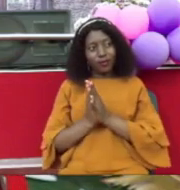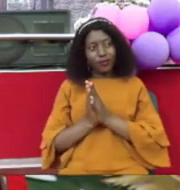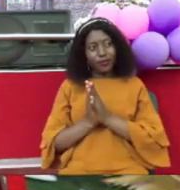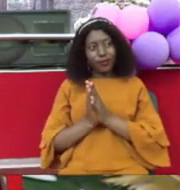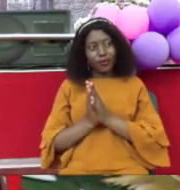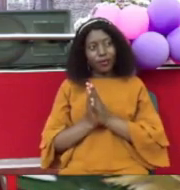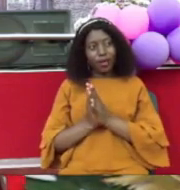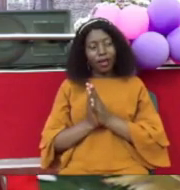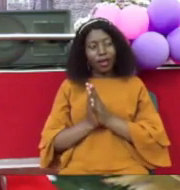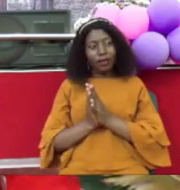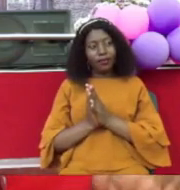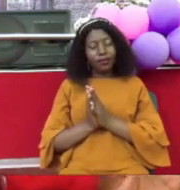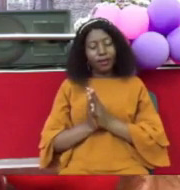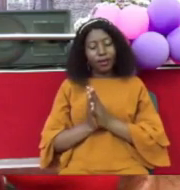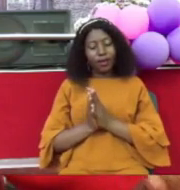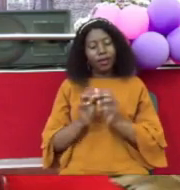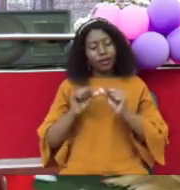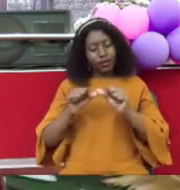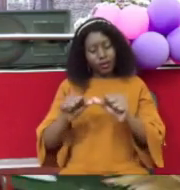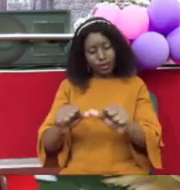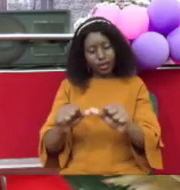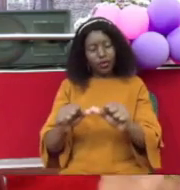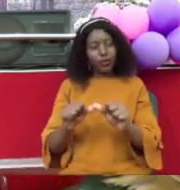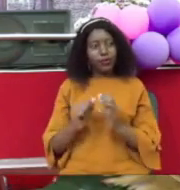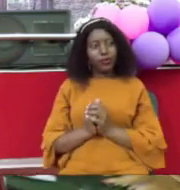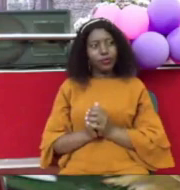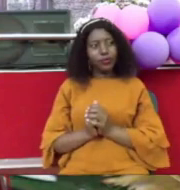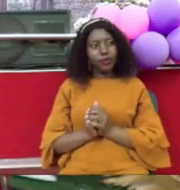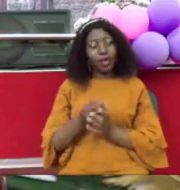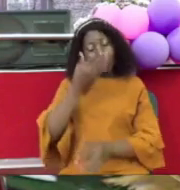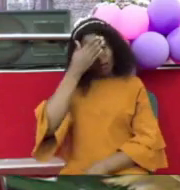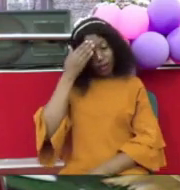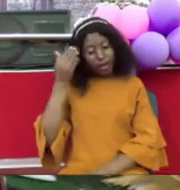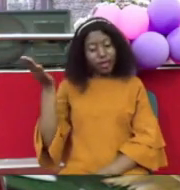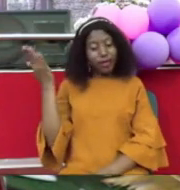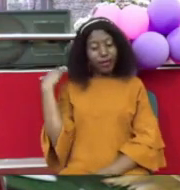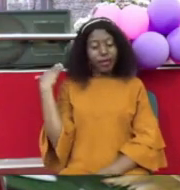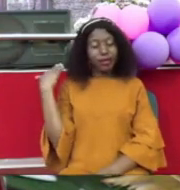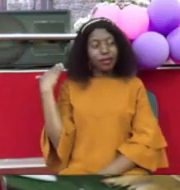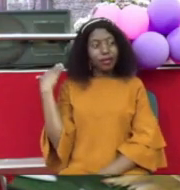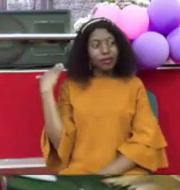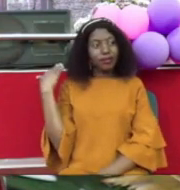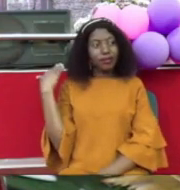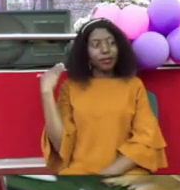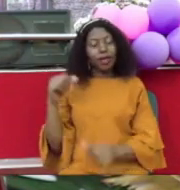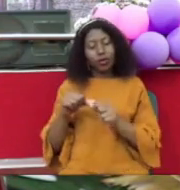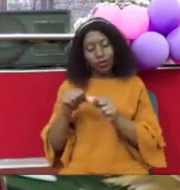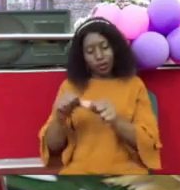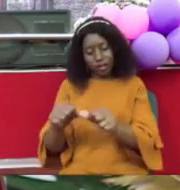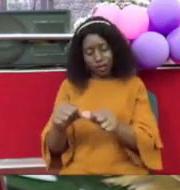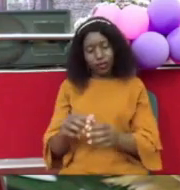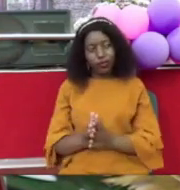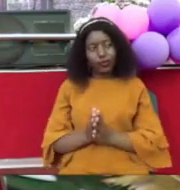anamwaga maisha. And he was saying, press on. Anasema endeleeni. Forget the past. Mkisahau yaliyopita. Press on.